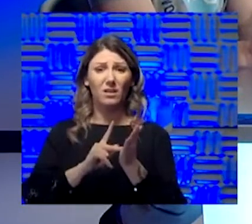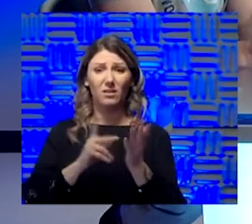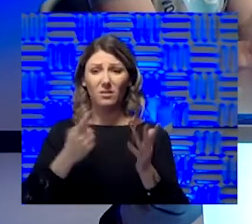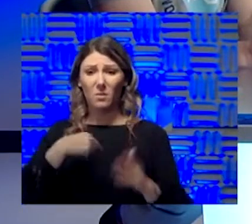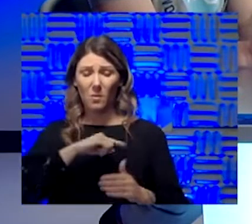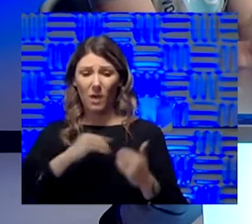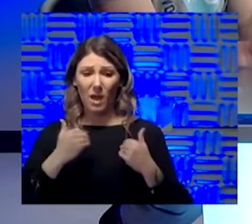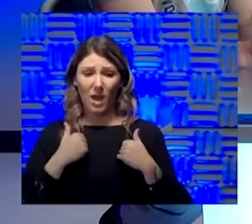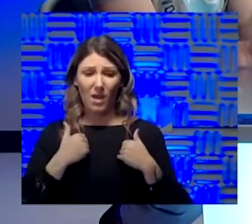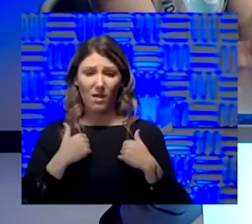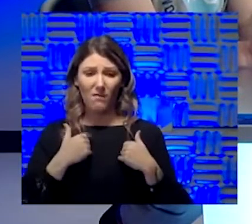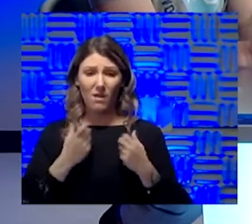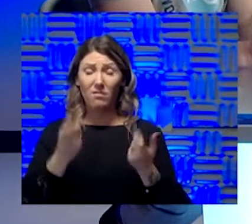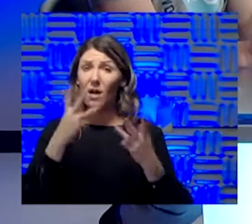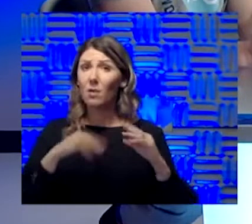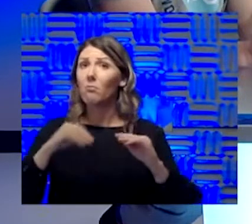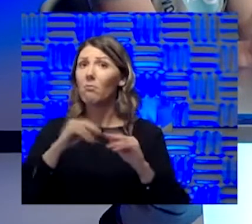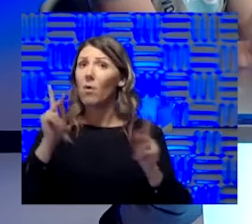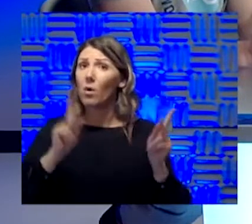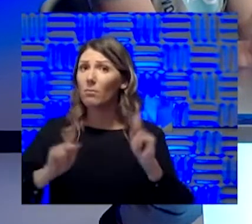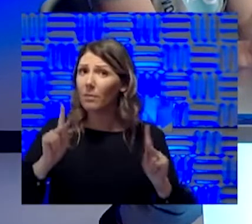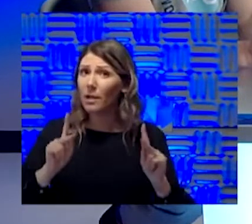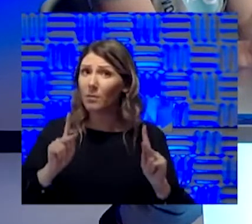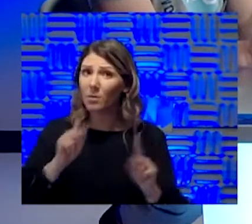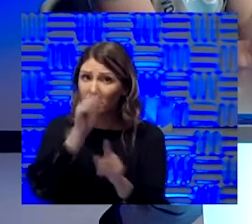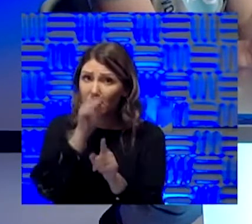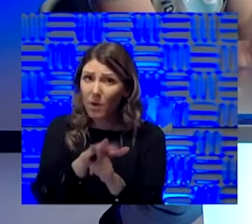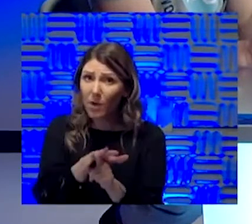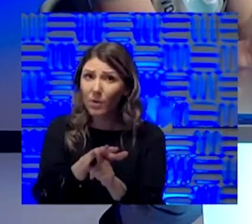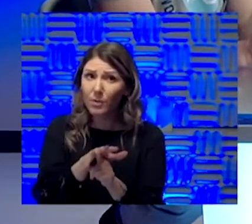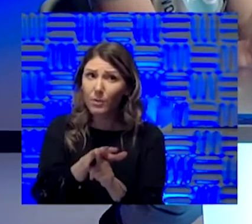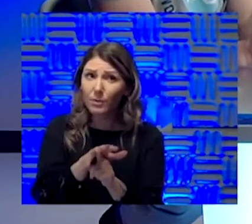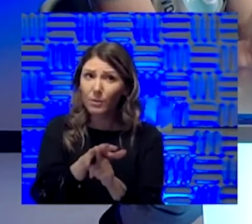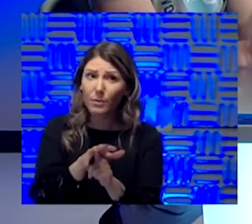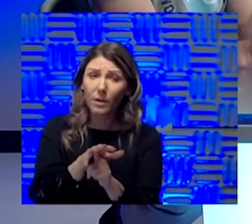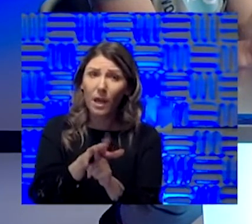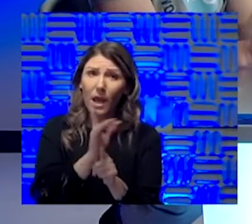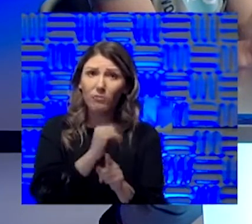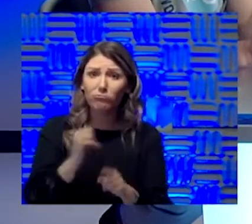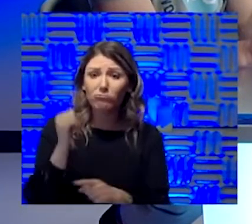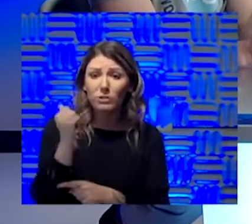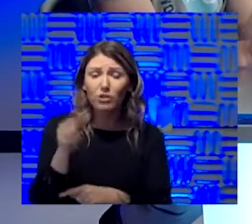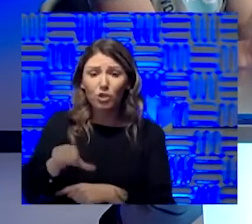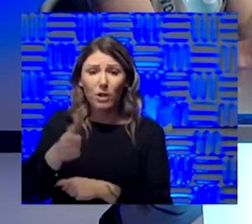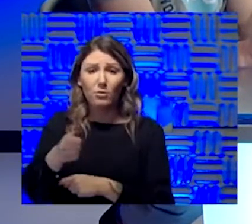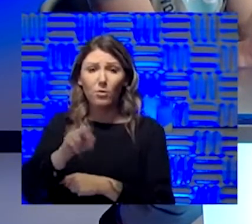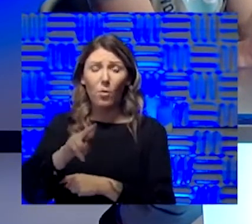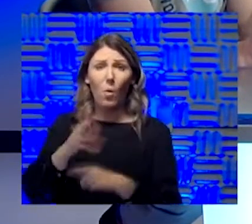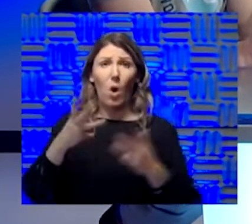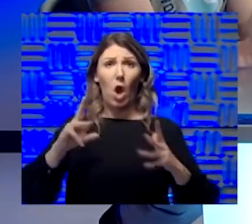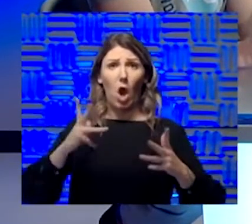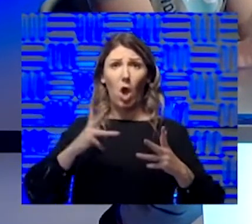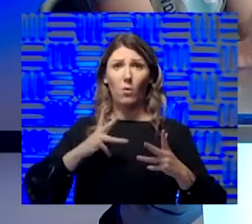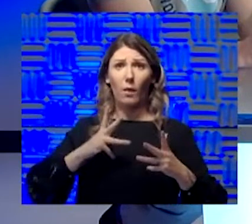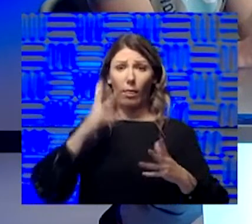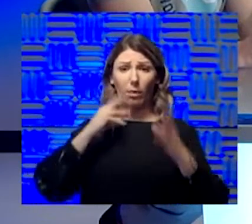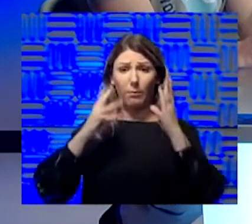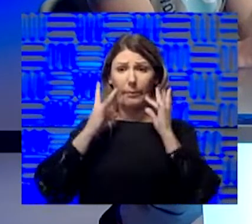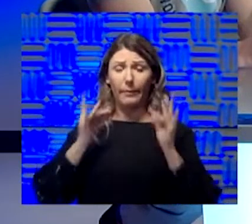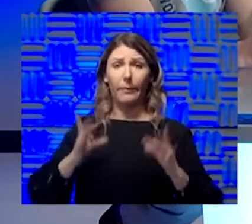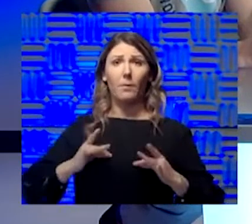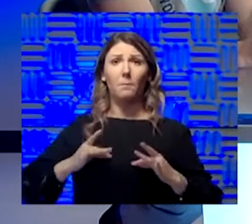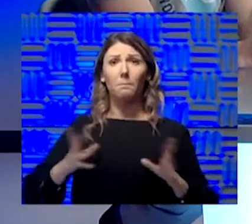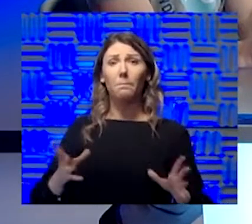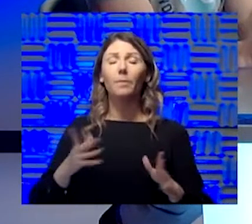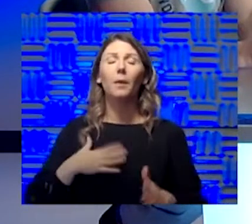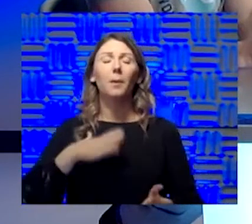a lot more people have been exposed and sort of rejected or already processed this? Or? Yeah, so my data is more of a